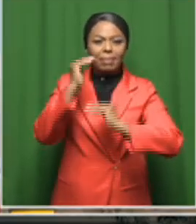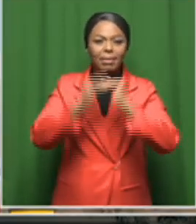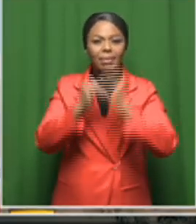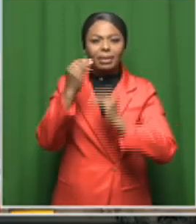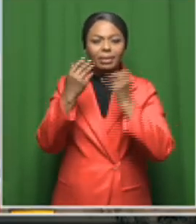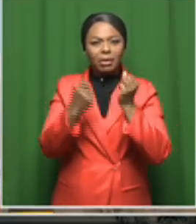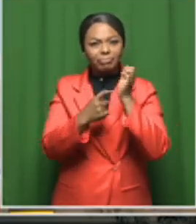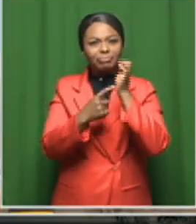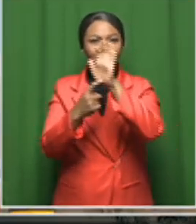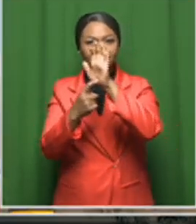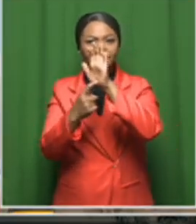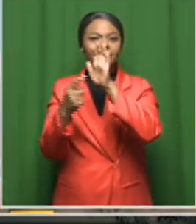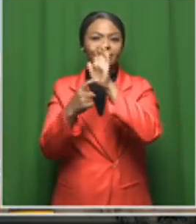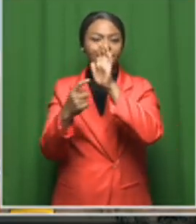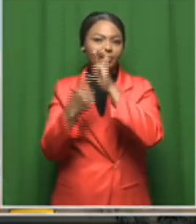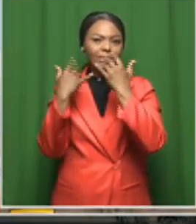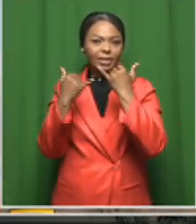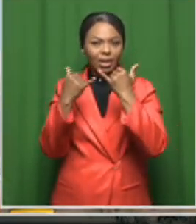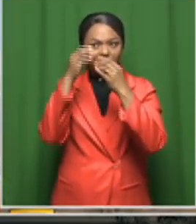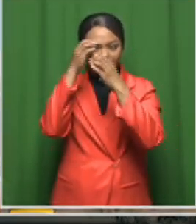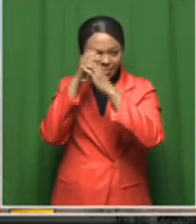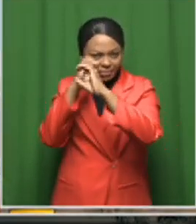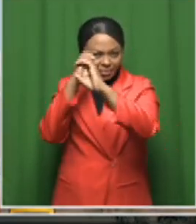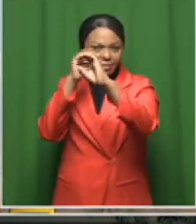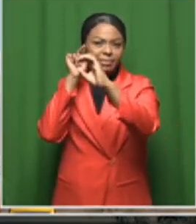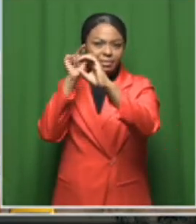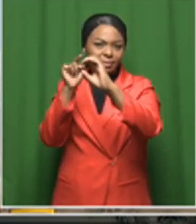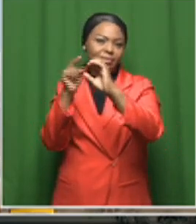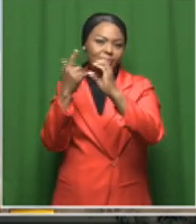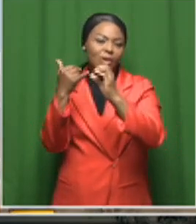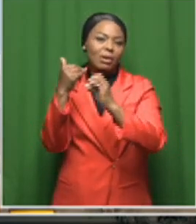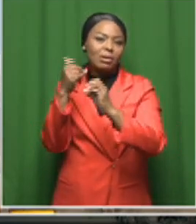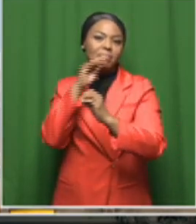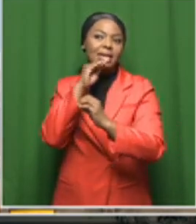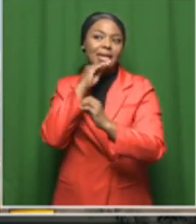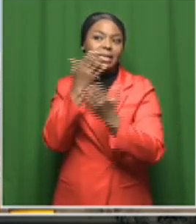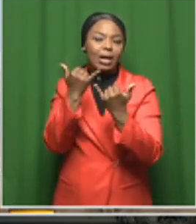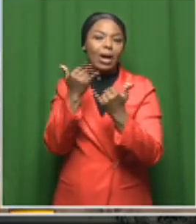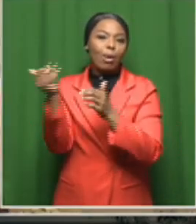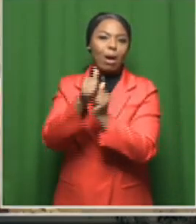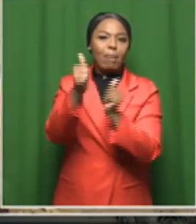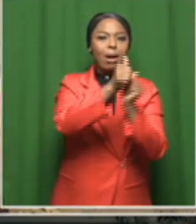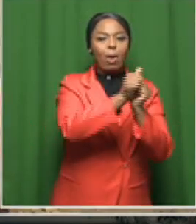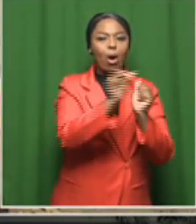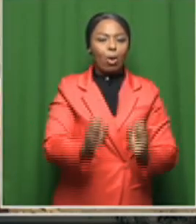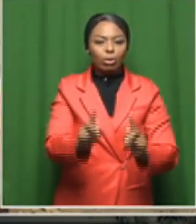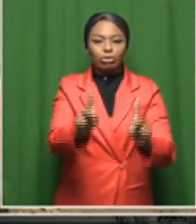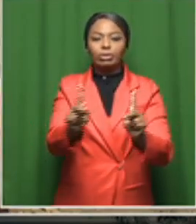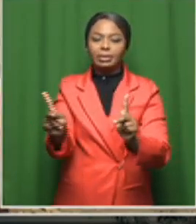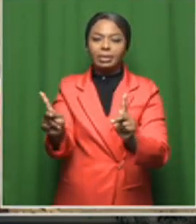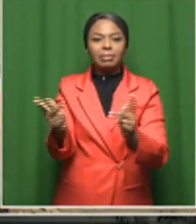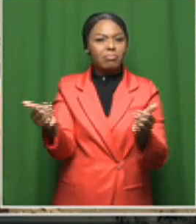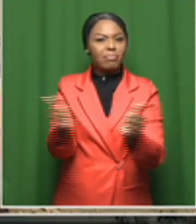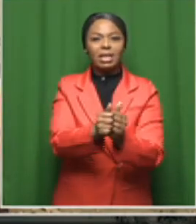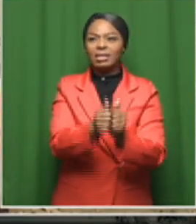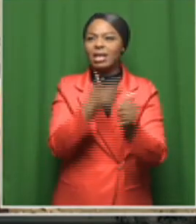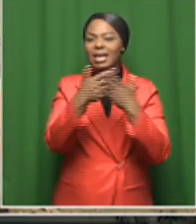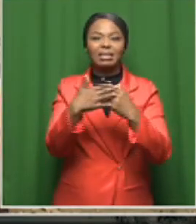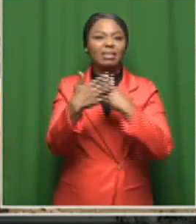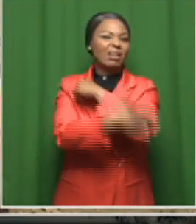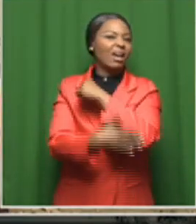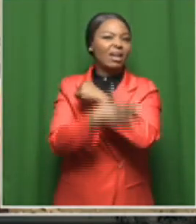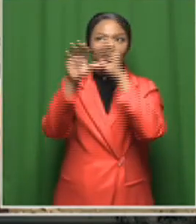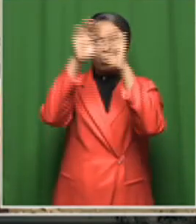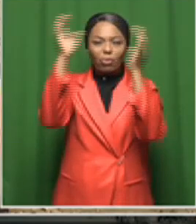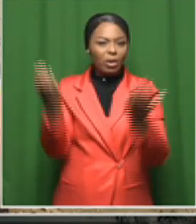say, we have here a unique opportunity to partner with anyone around the world to do some